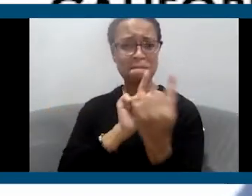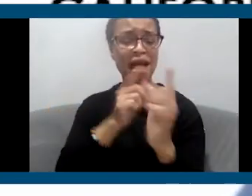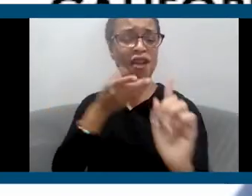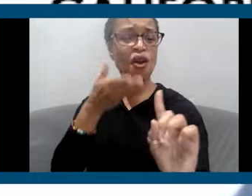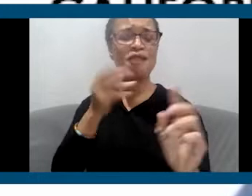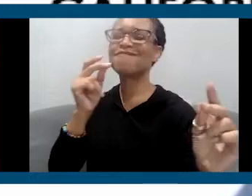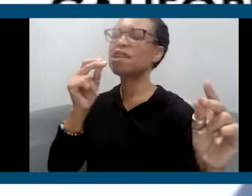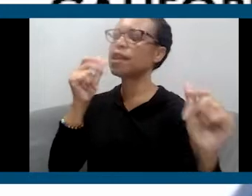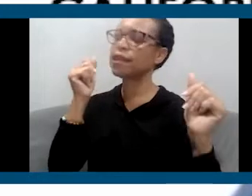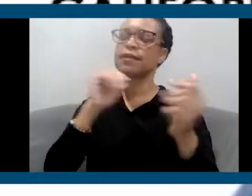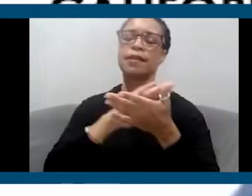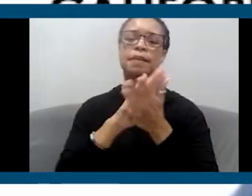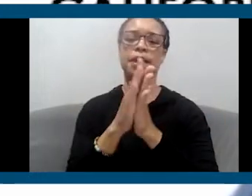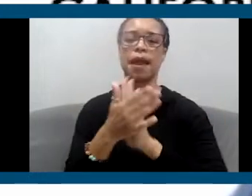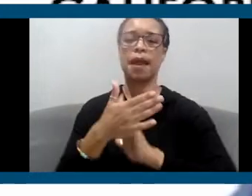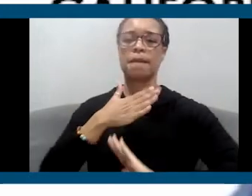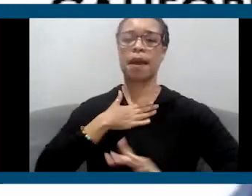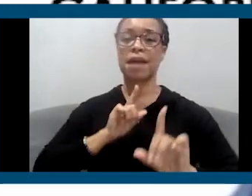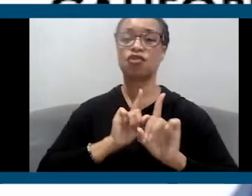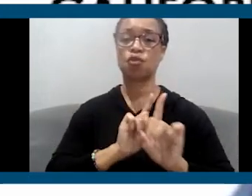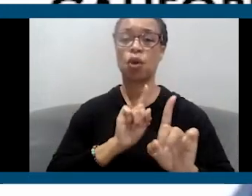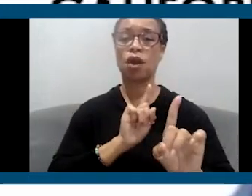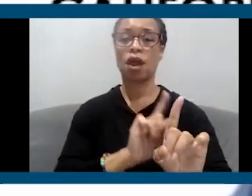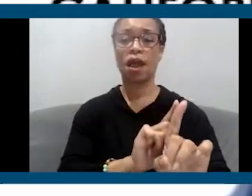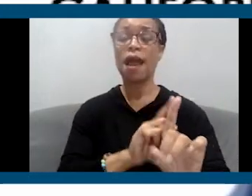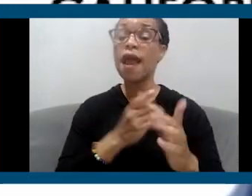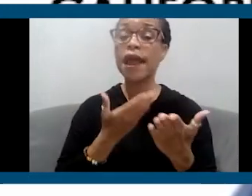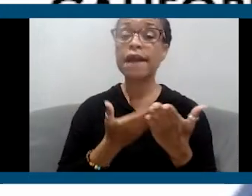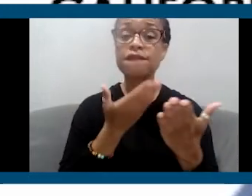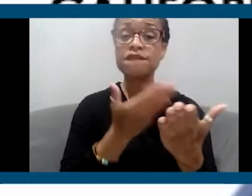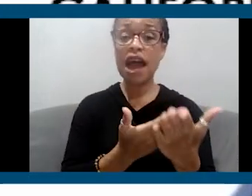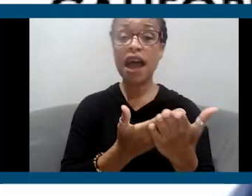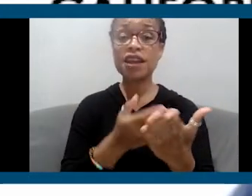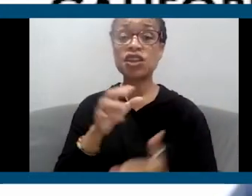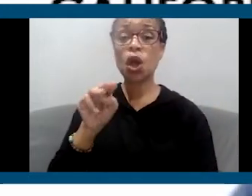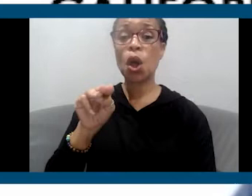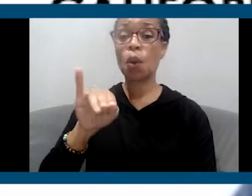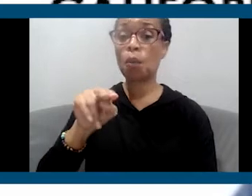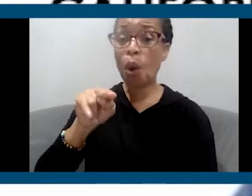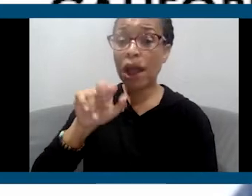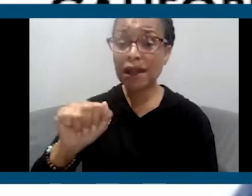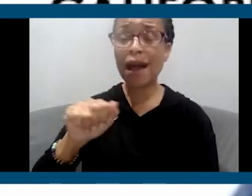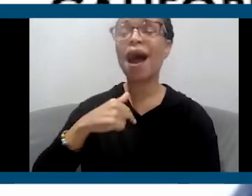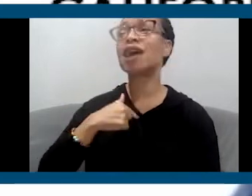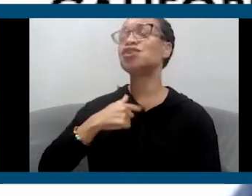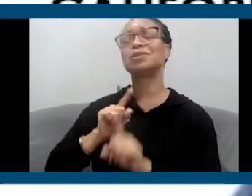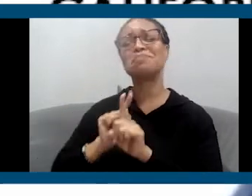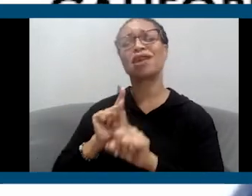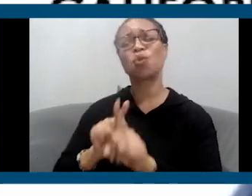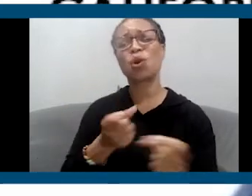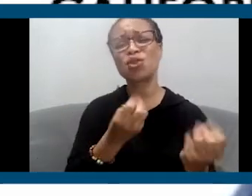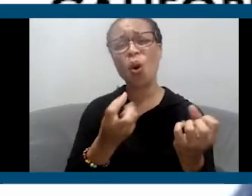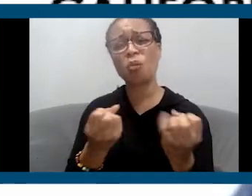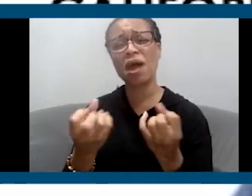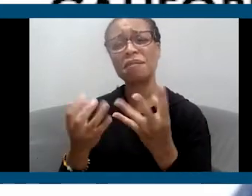became my mentor. And in fact, Moina has mentored so many people on our caucus leadership, including